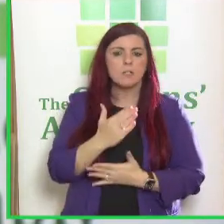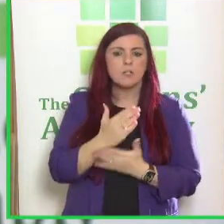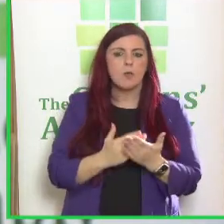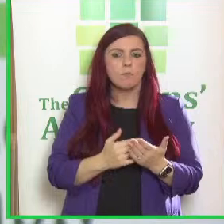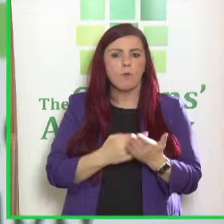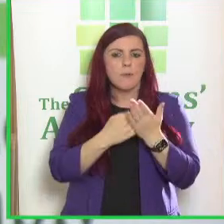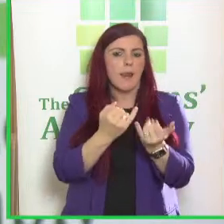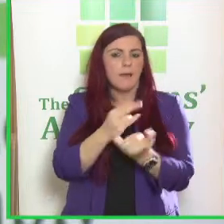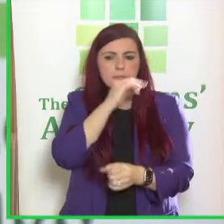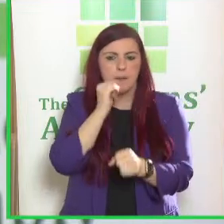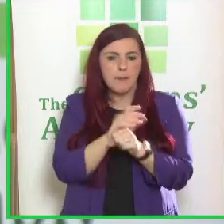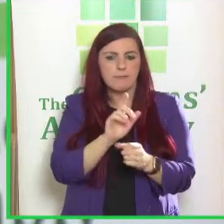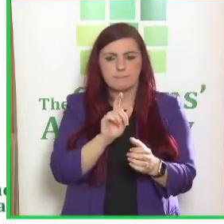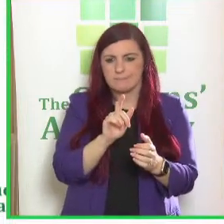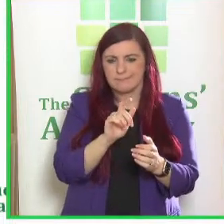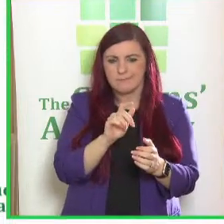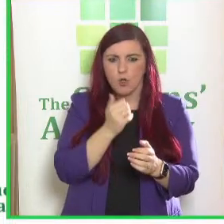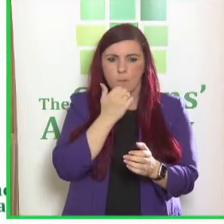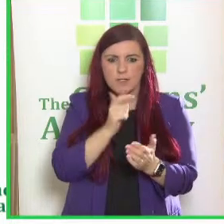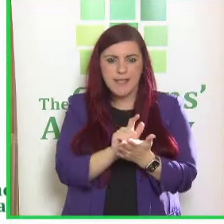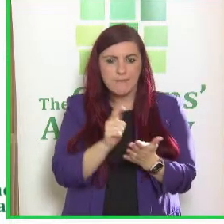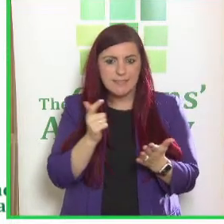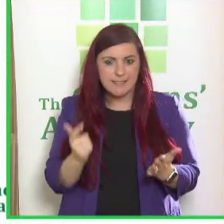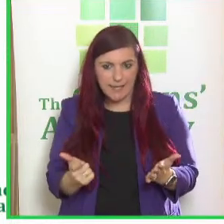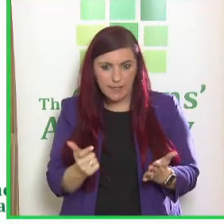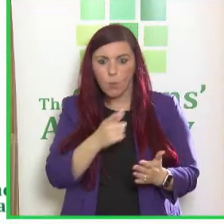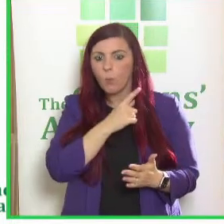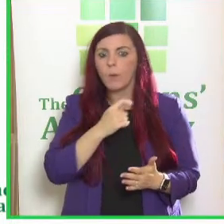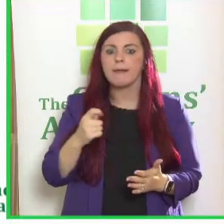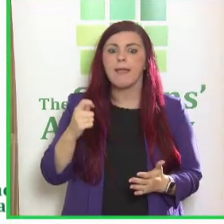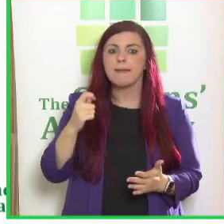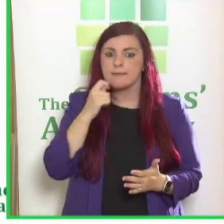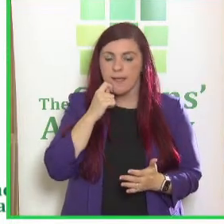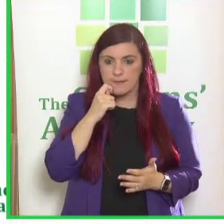about a comprehensive health approach. We have recommended that the